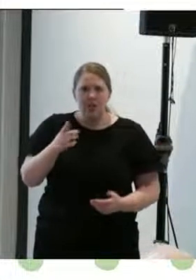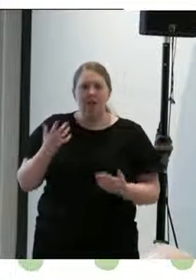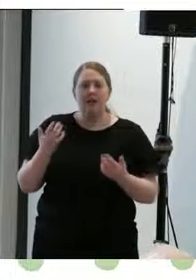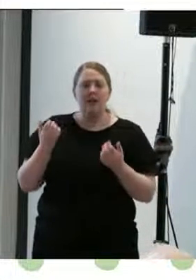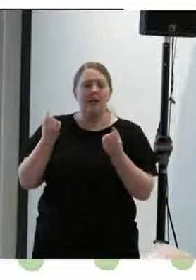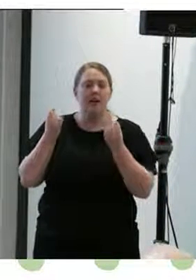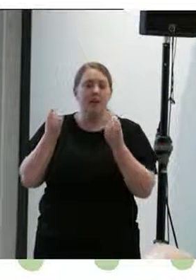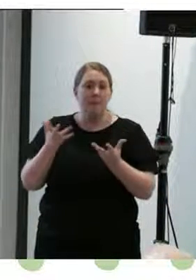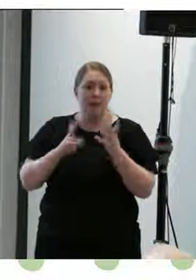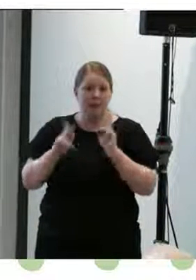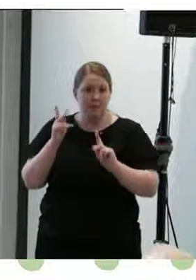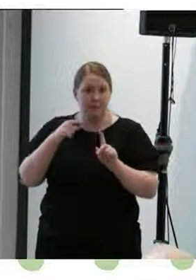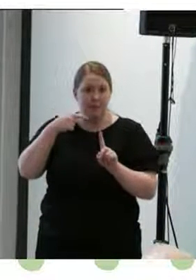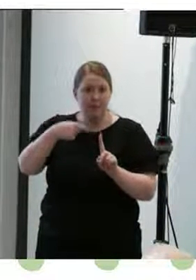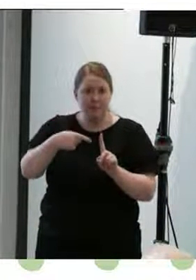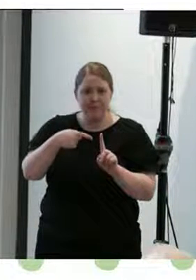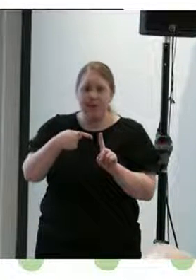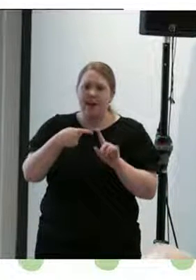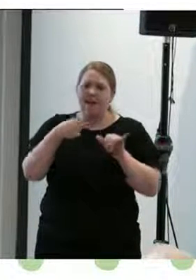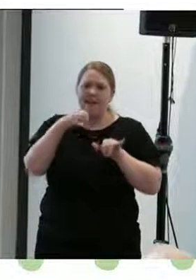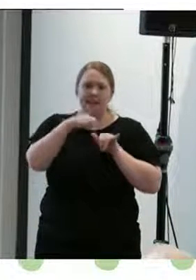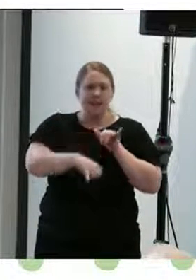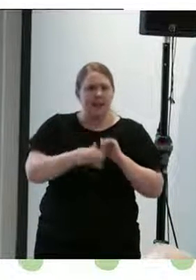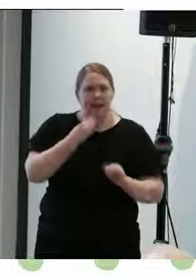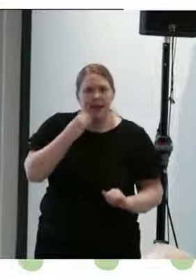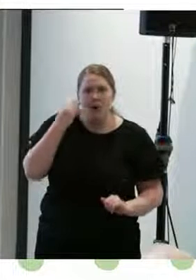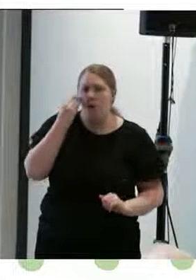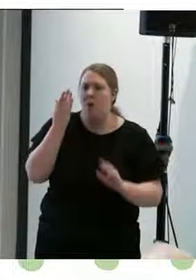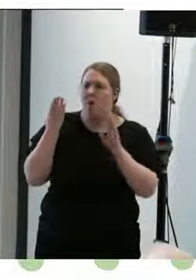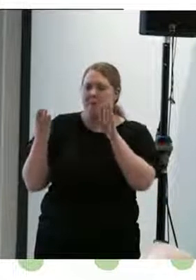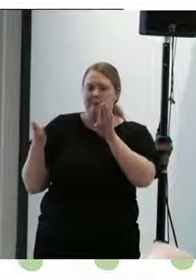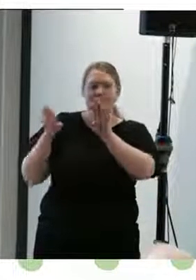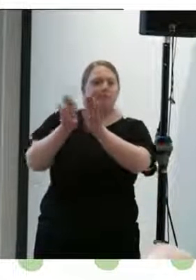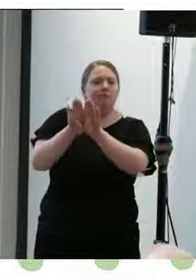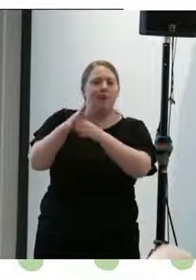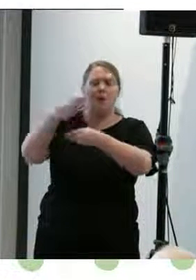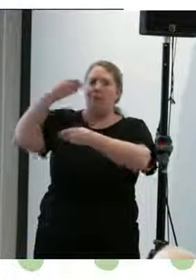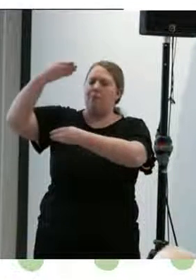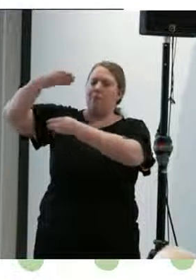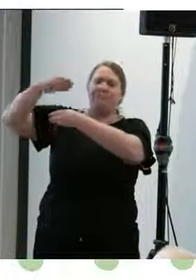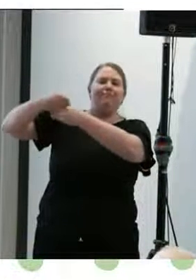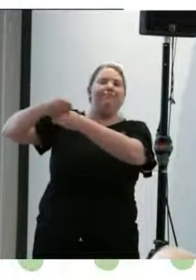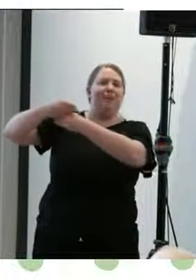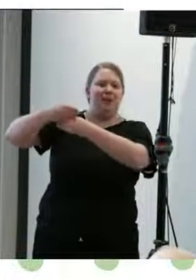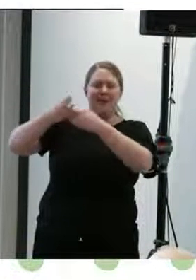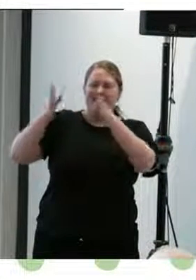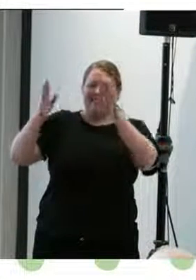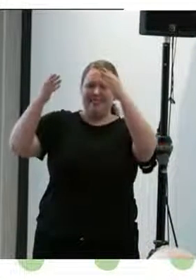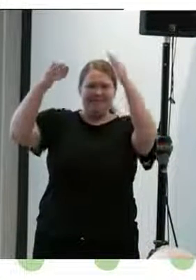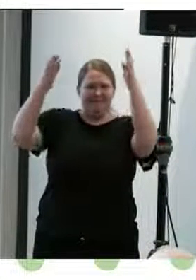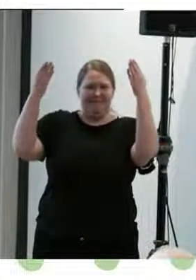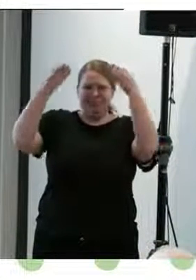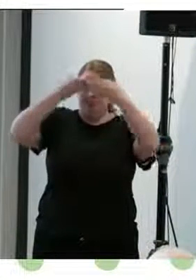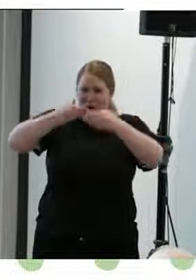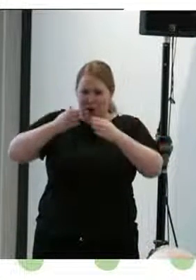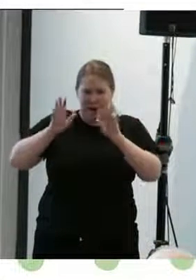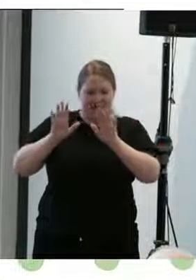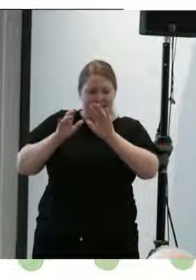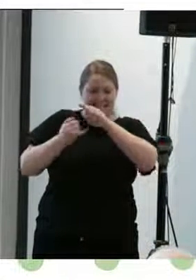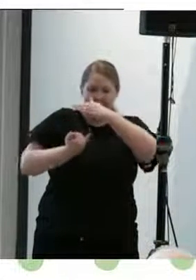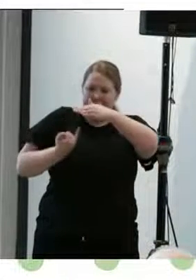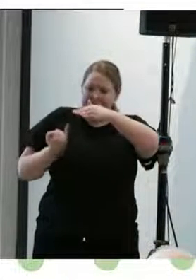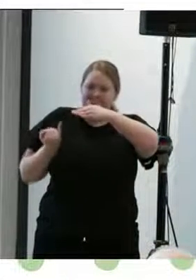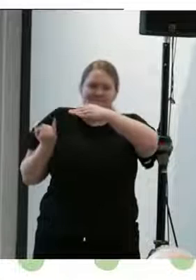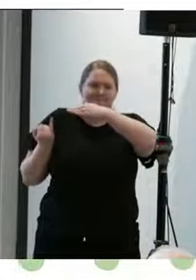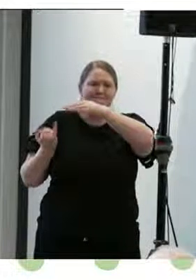I spoke with, they stay inside their homes, they keep their doors closed, they keep their windows closed, they put their shutters down and it's dark, and they